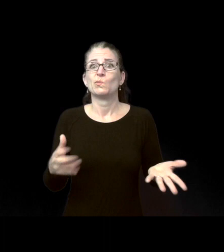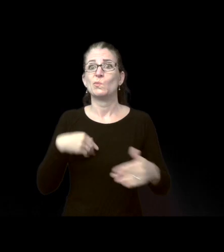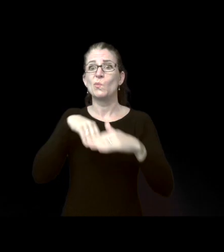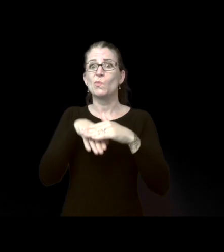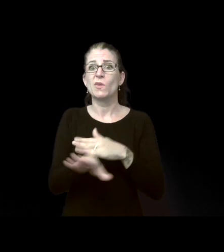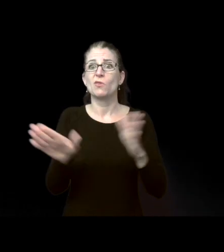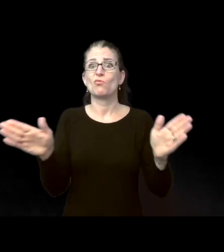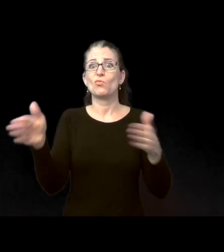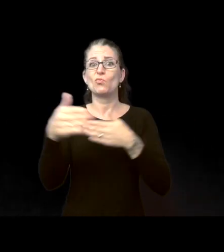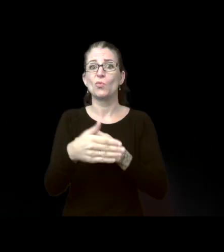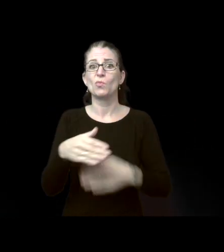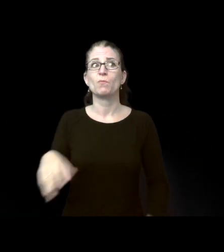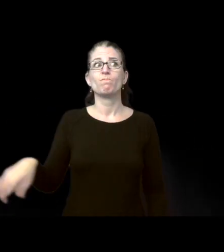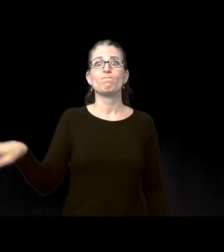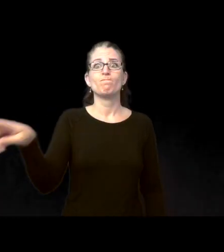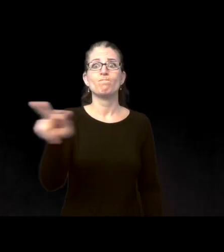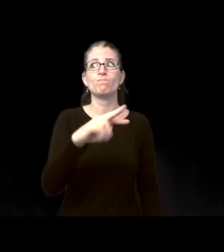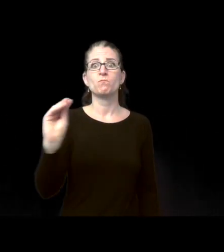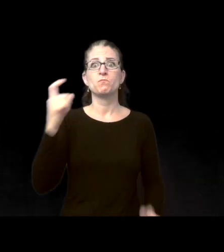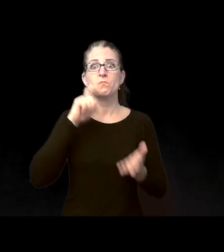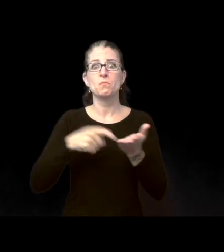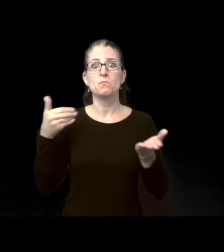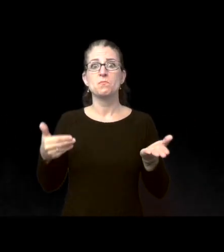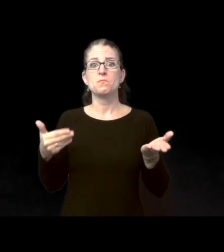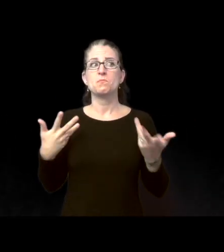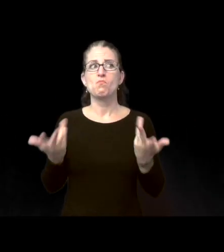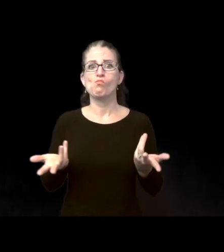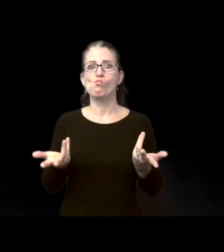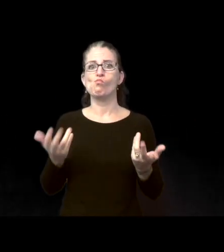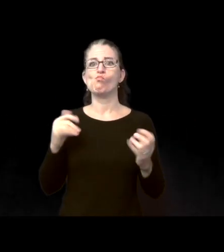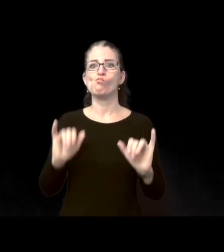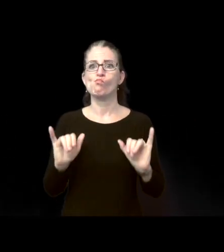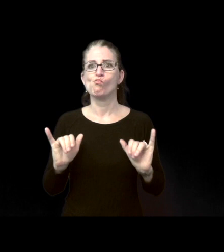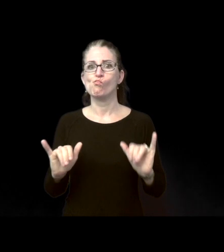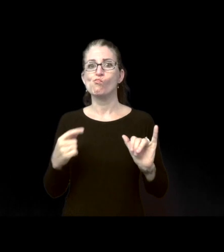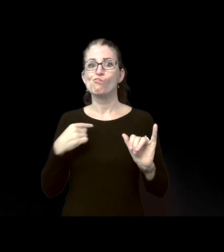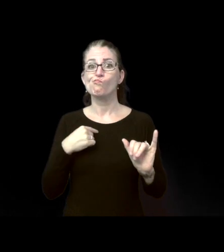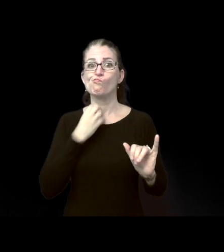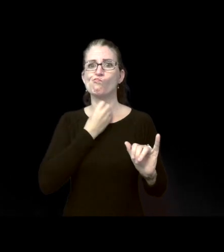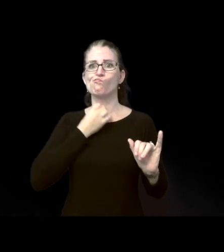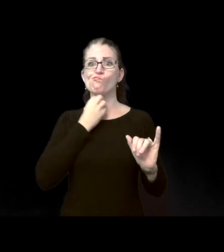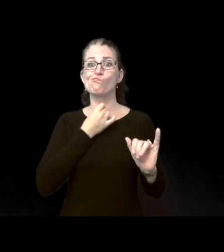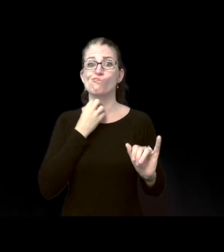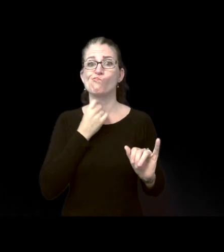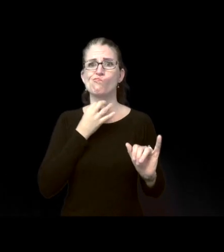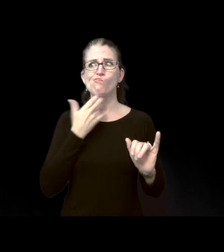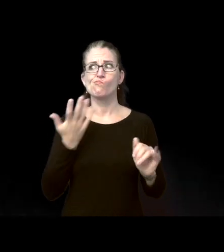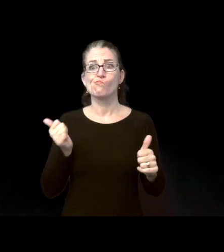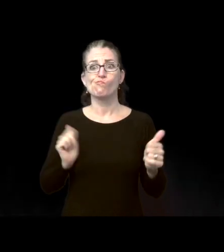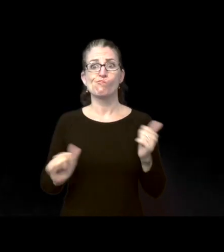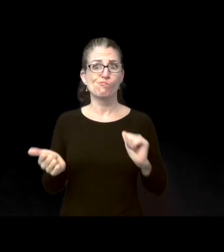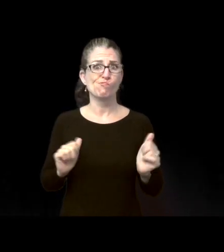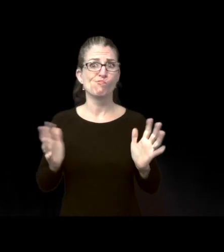Yeah. Walk in the room and no one notices I've entered it.